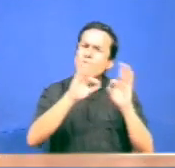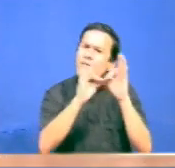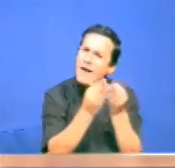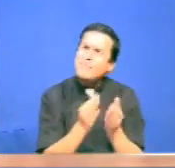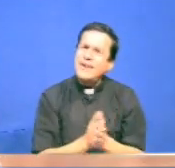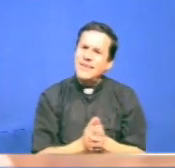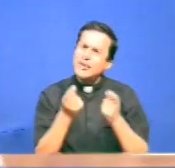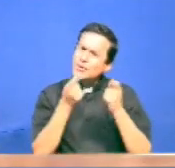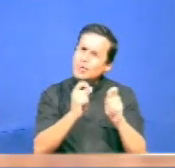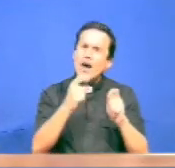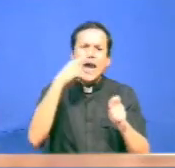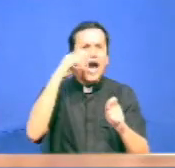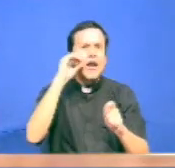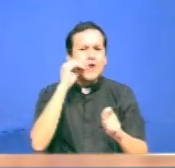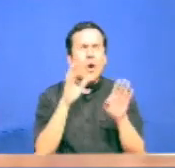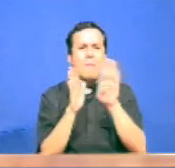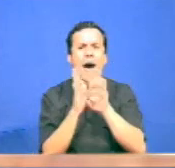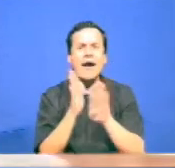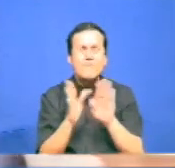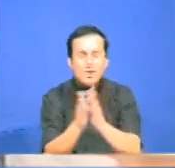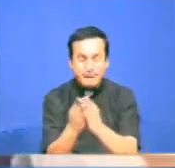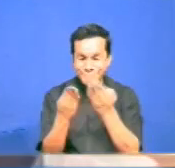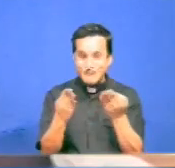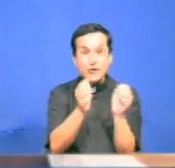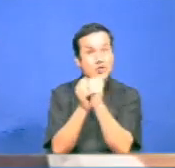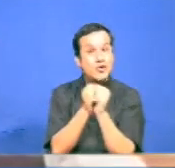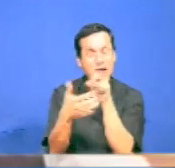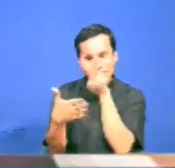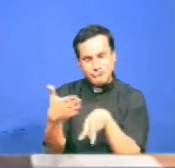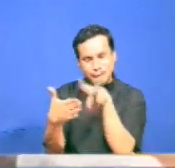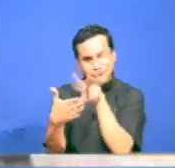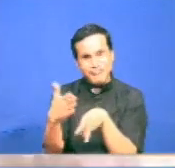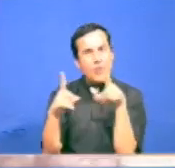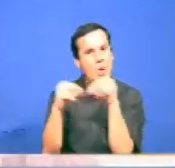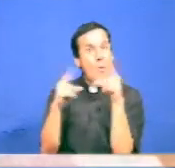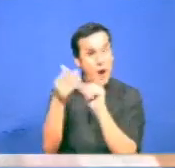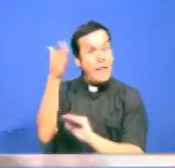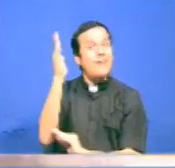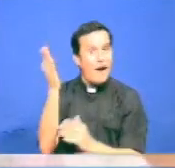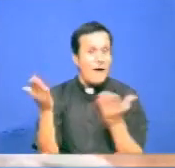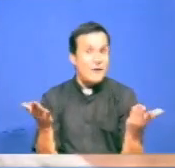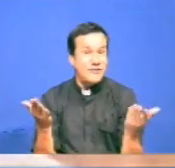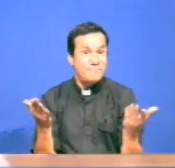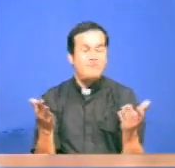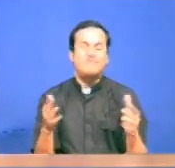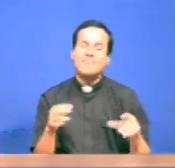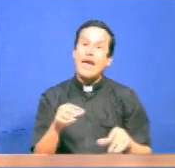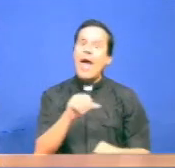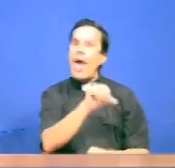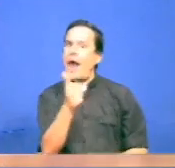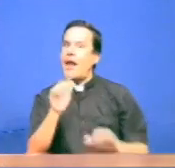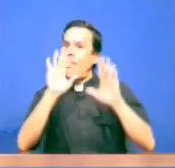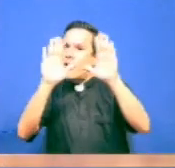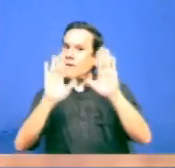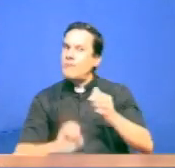family. Let them think what is saying, word of God. And again, the next pillar I think that will strengthen us in